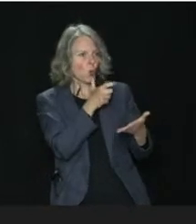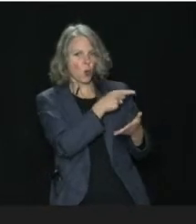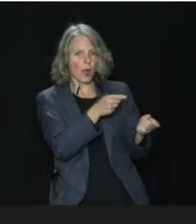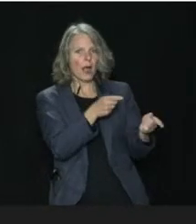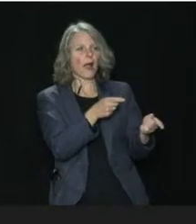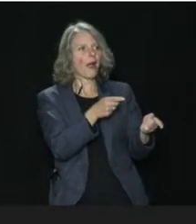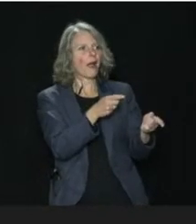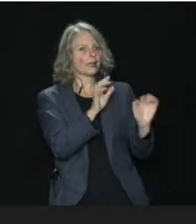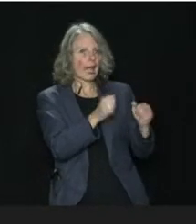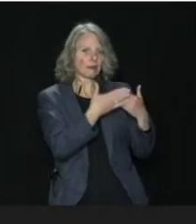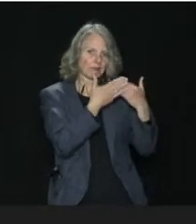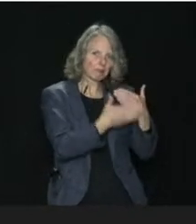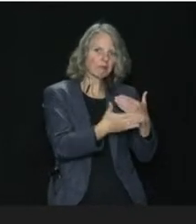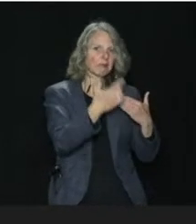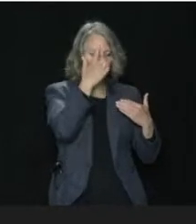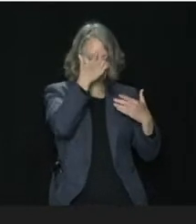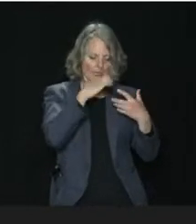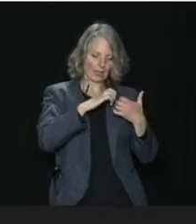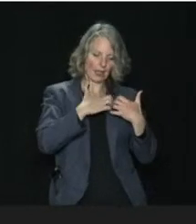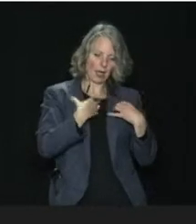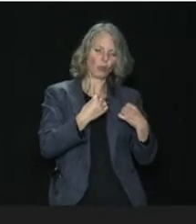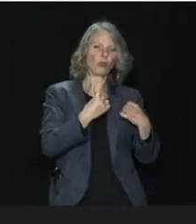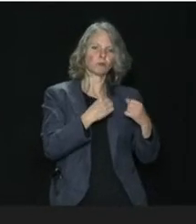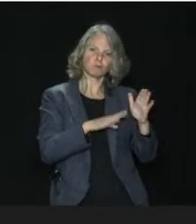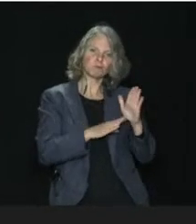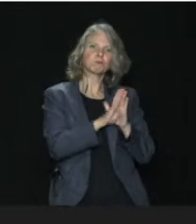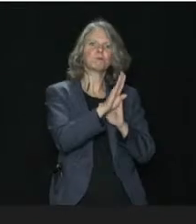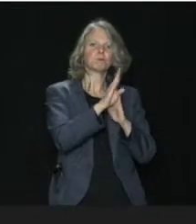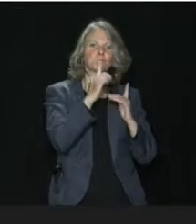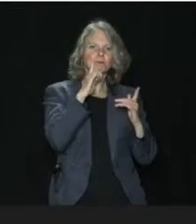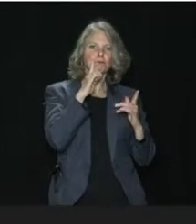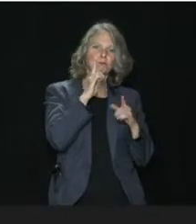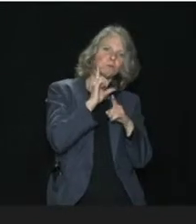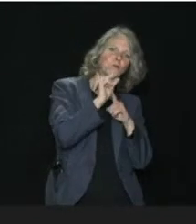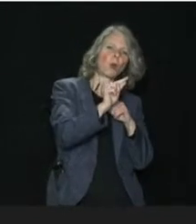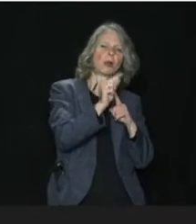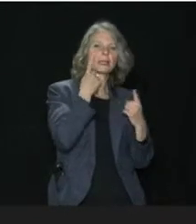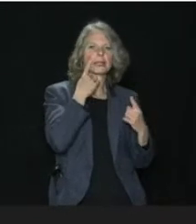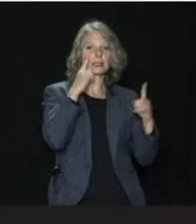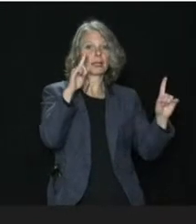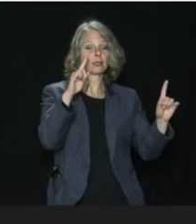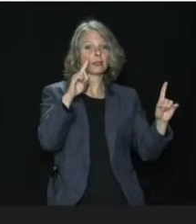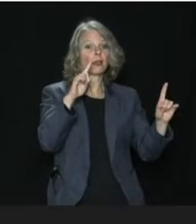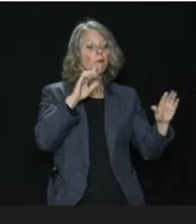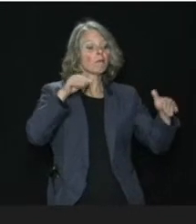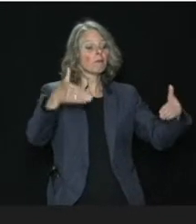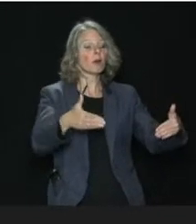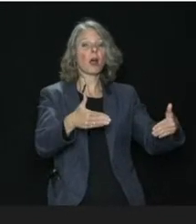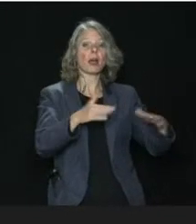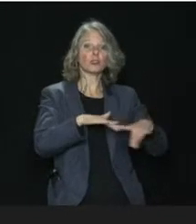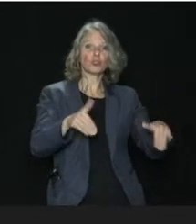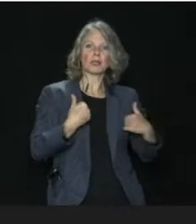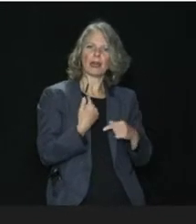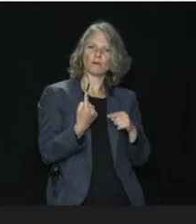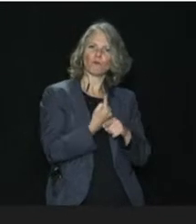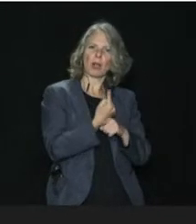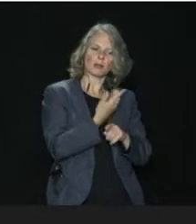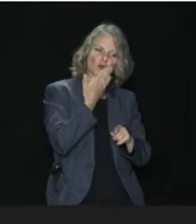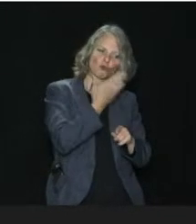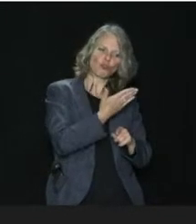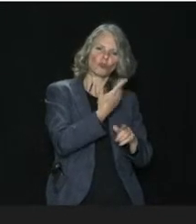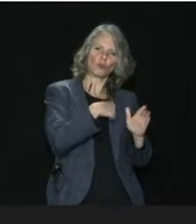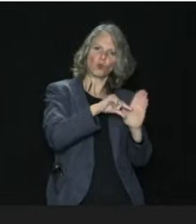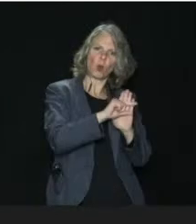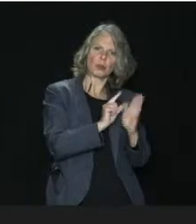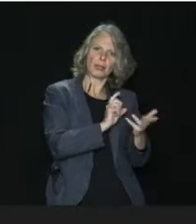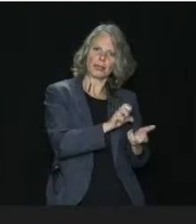be successful, particularly in ensuring that our children receive a quality education that is adapted to their culture.